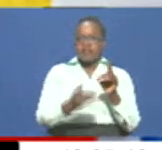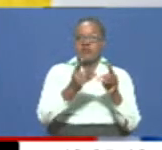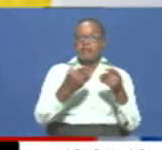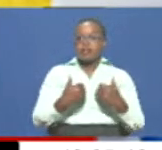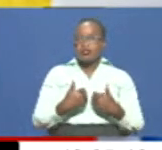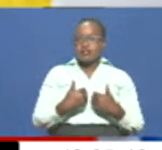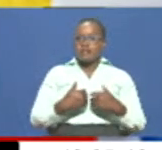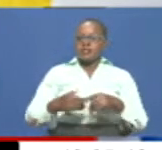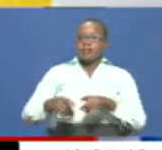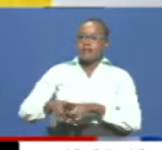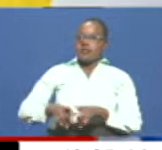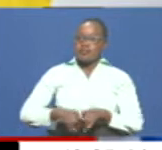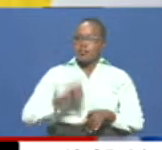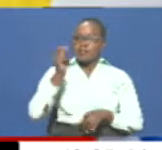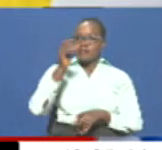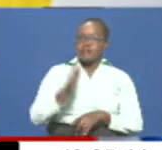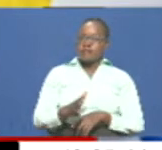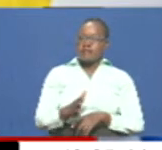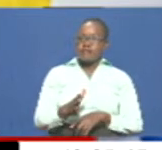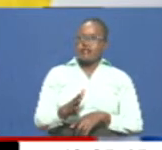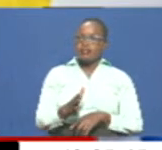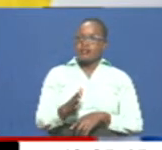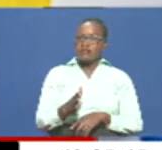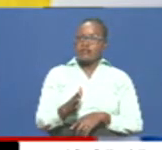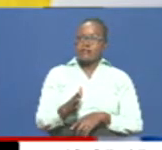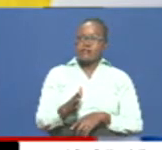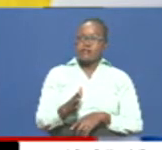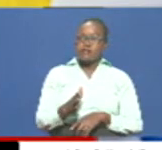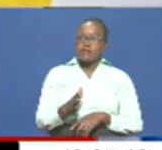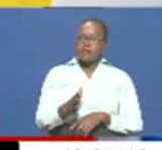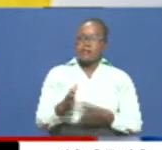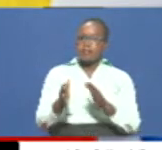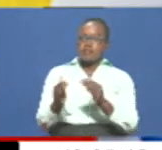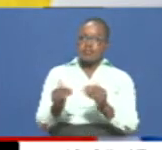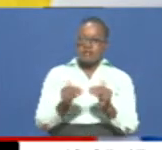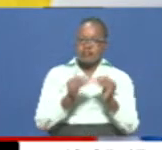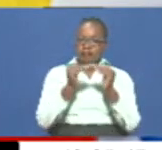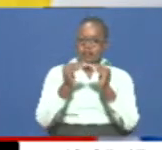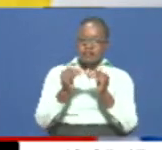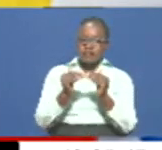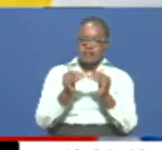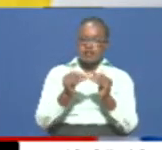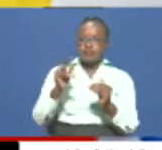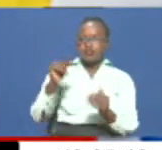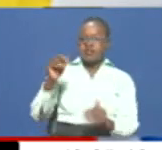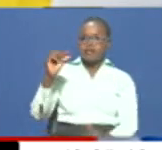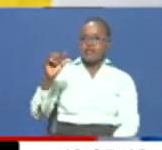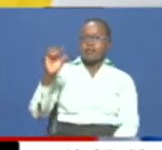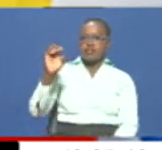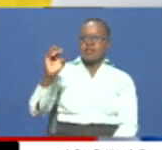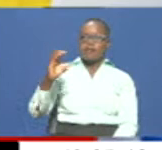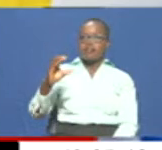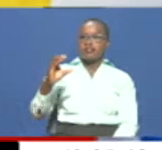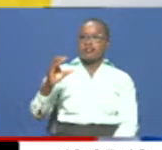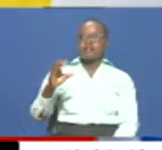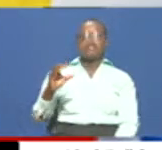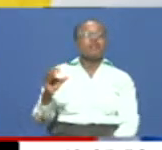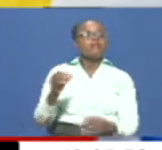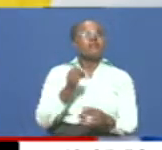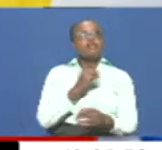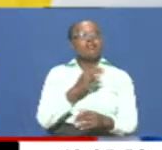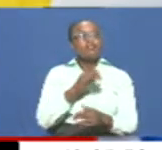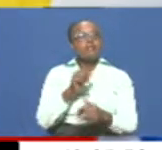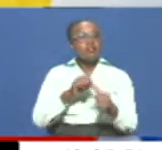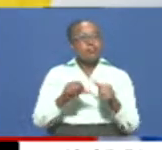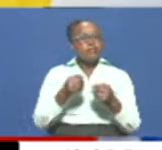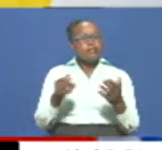teenage pregnancy. We might also find National Gender and Equality Commission also convening and talking about the same thing. How do we bring all